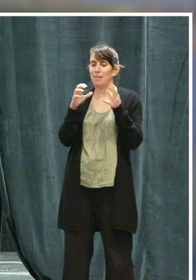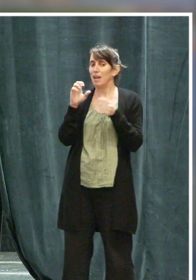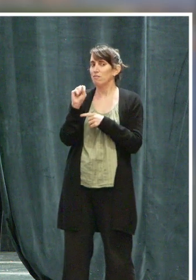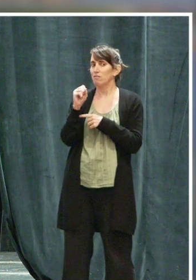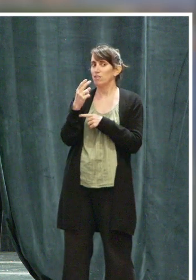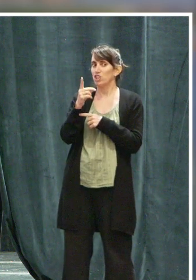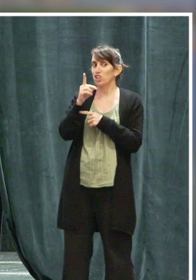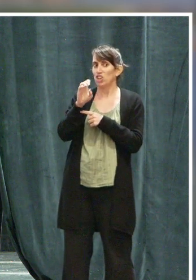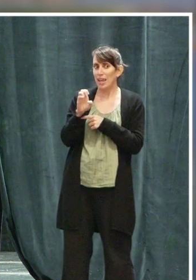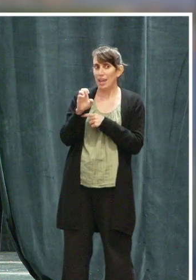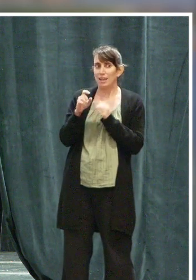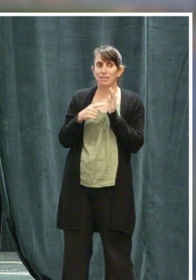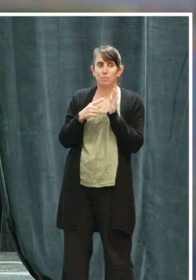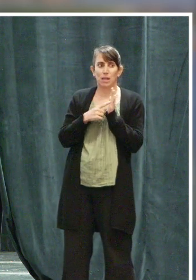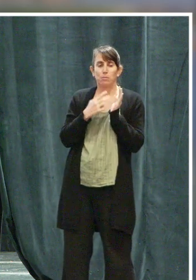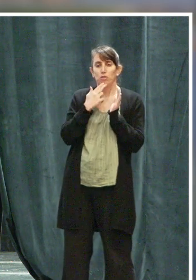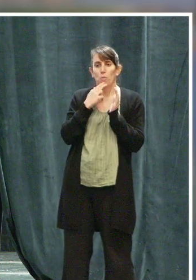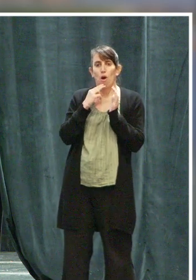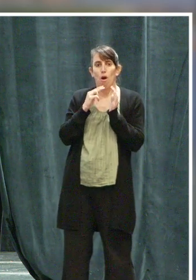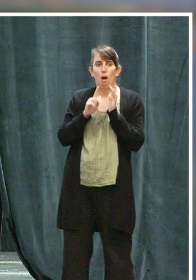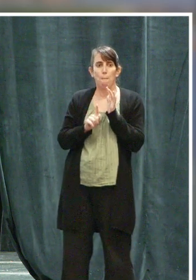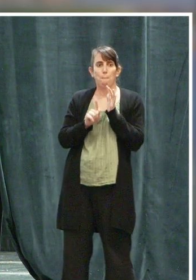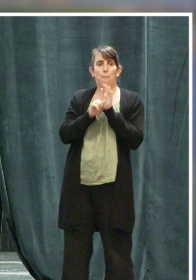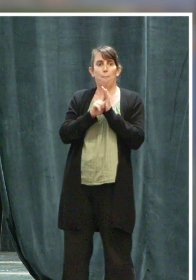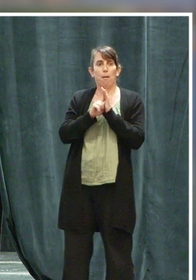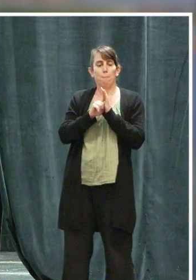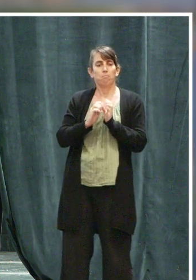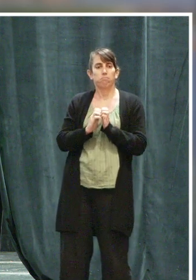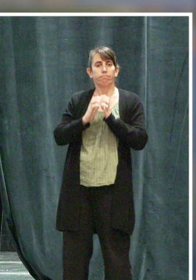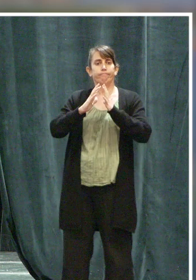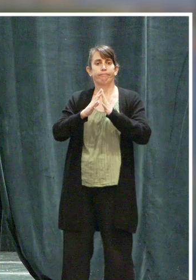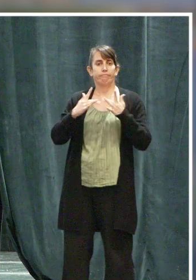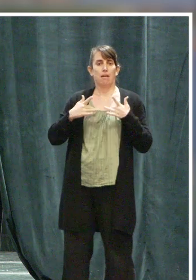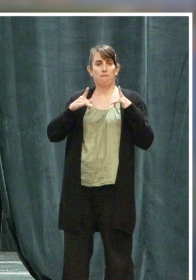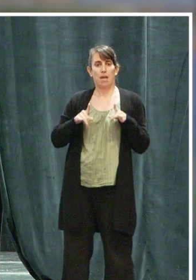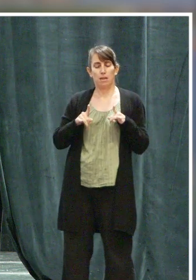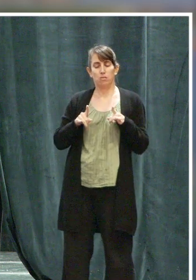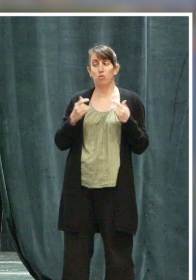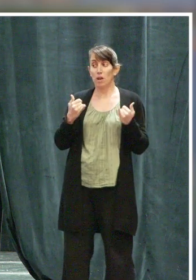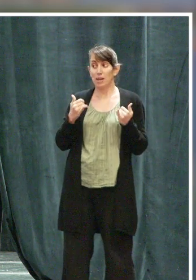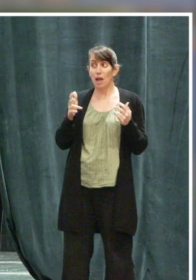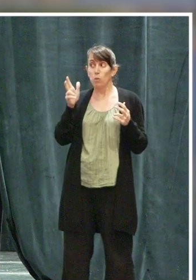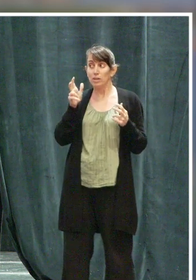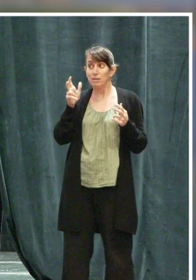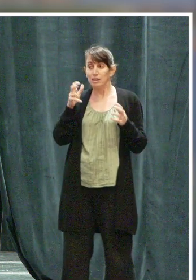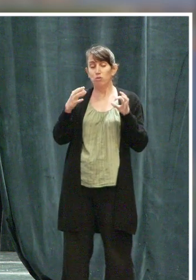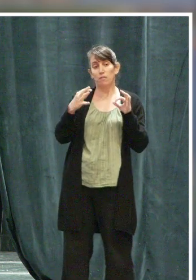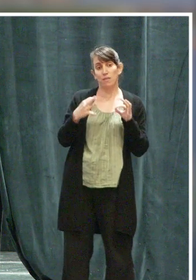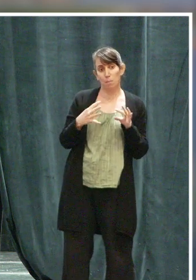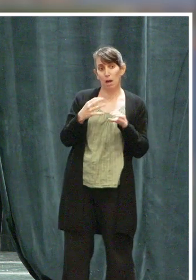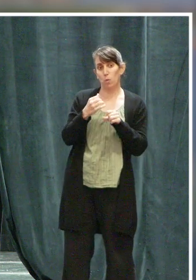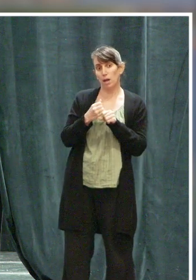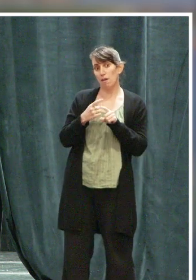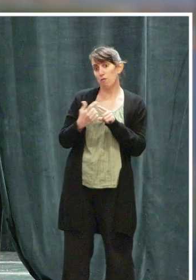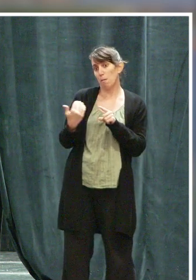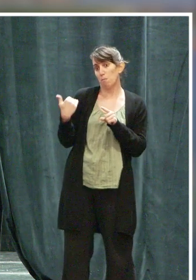small pop-up events that happen there. And we also were listening to some of the feedback that we got in some of these prior meetings about how people would